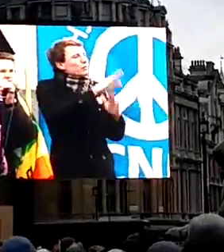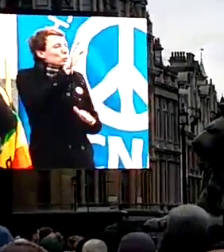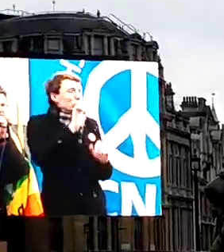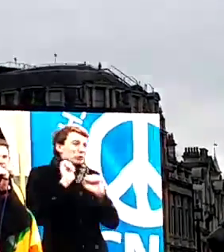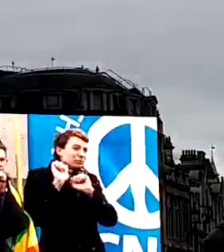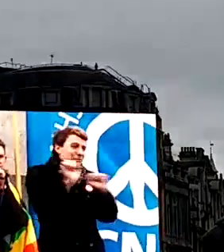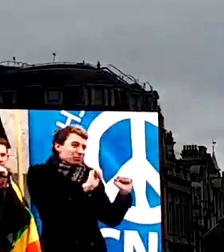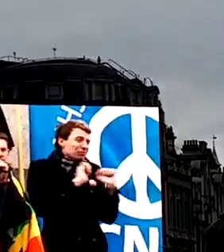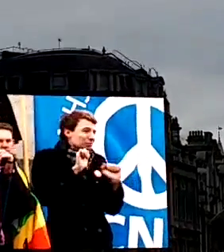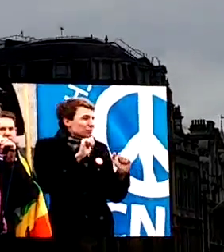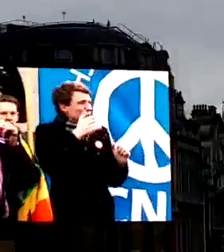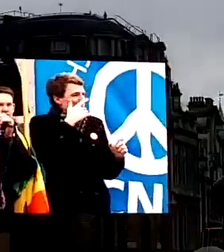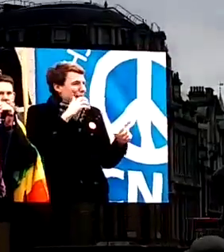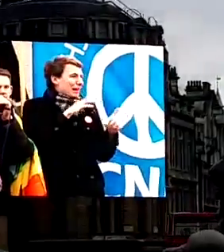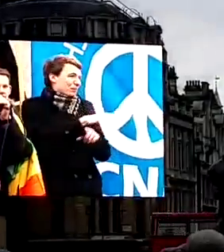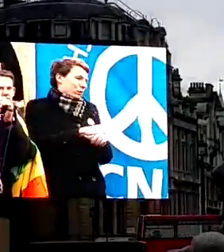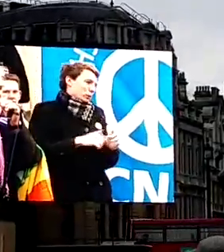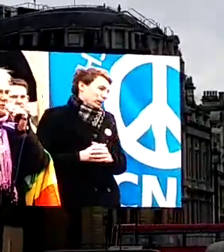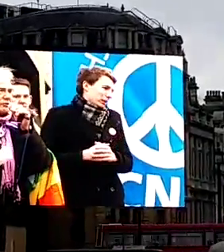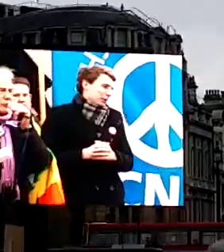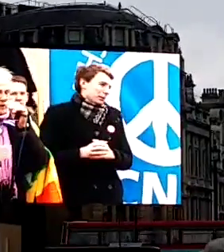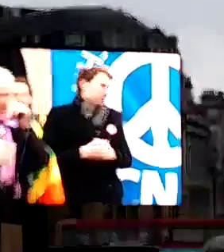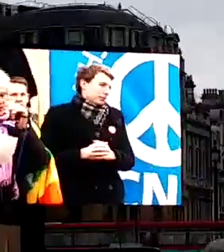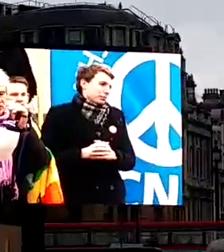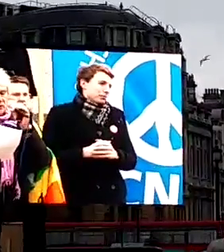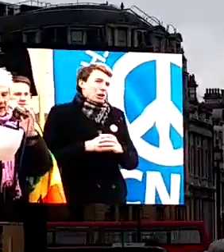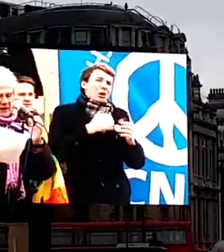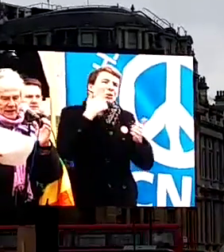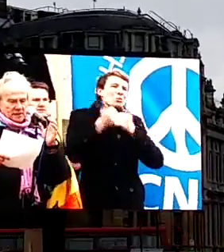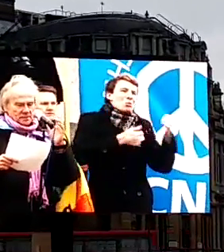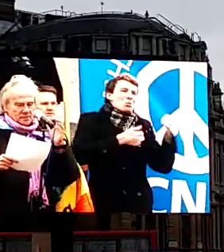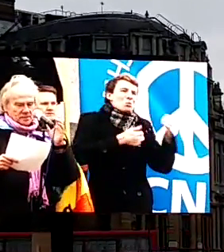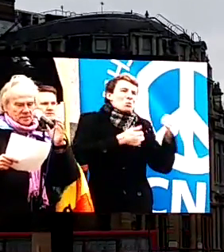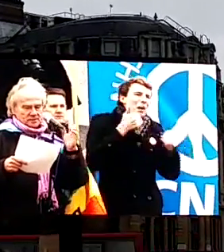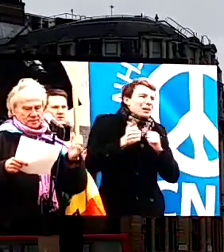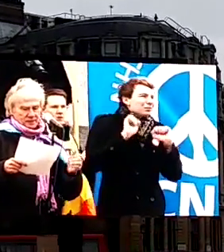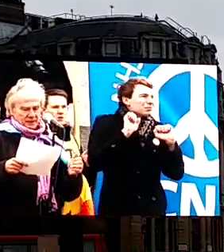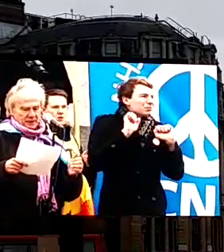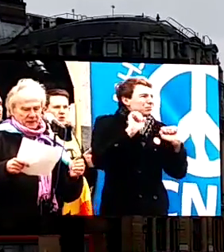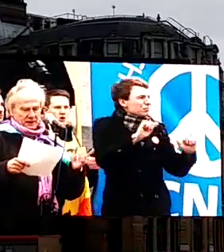weapons. Congratulations to your great demonstration today.